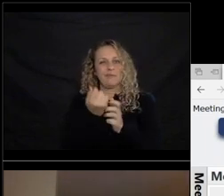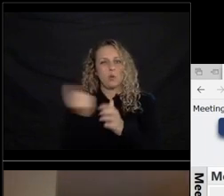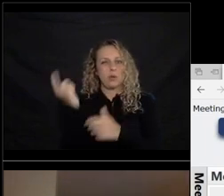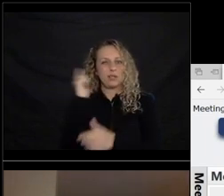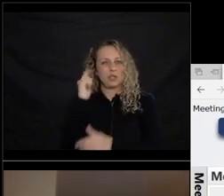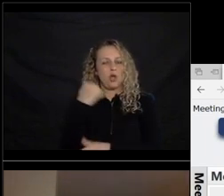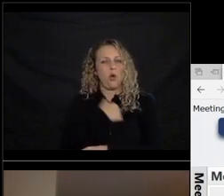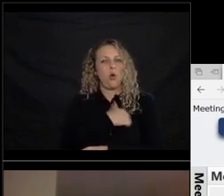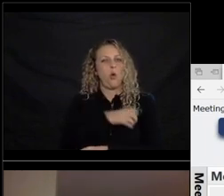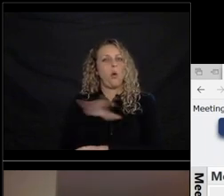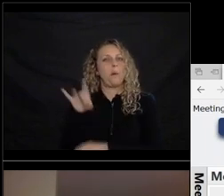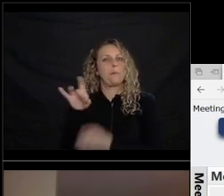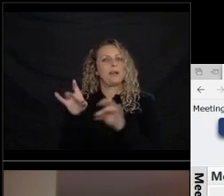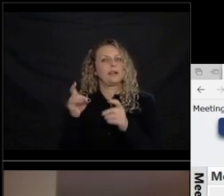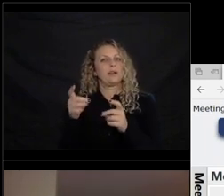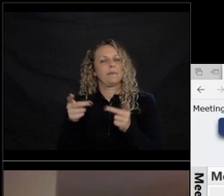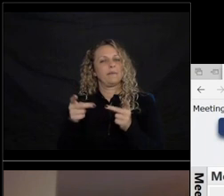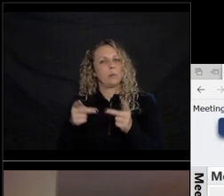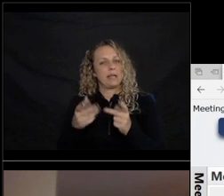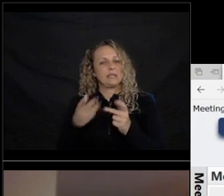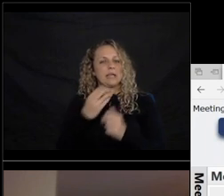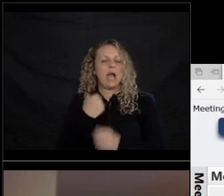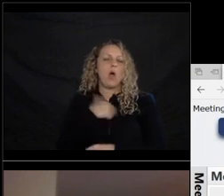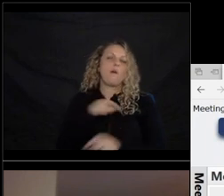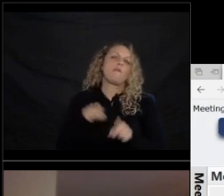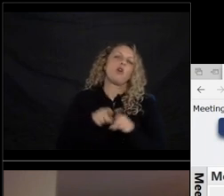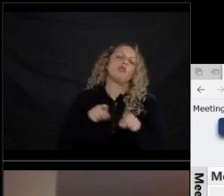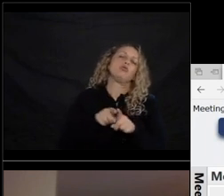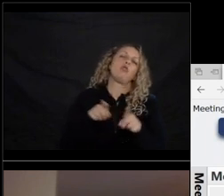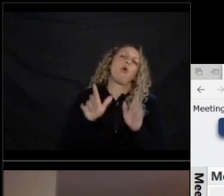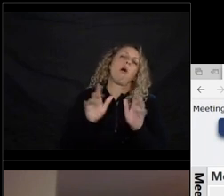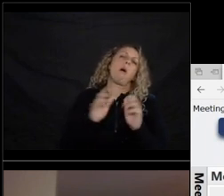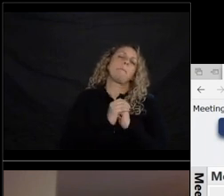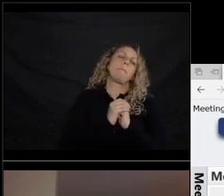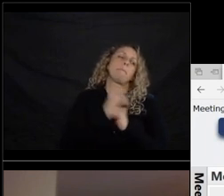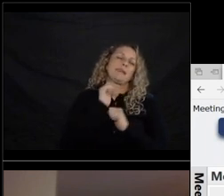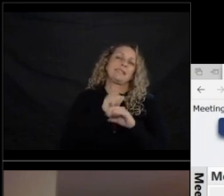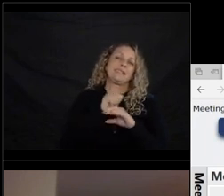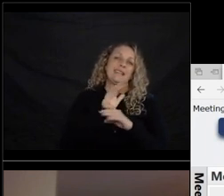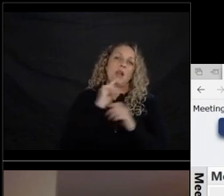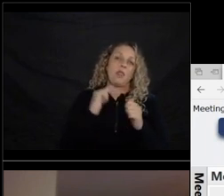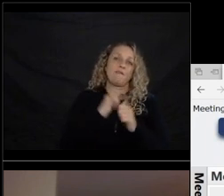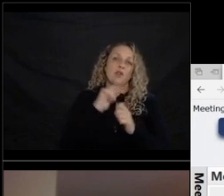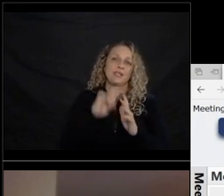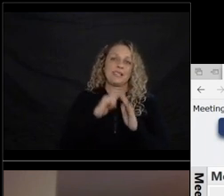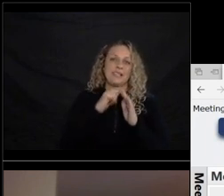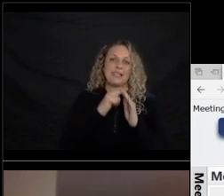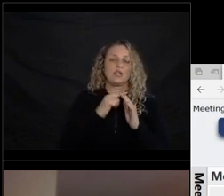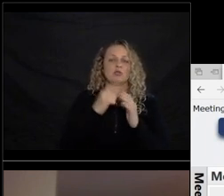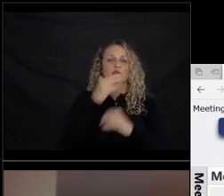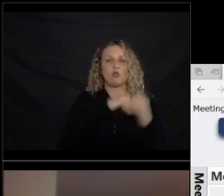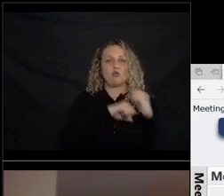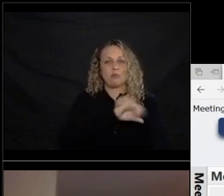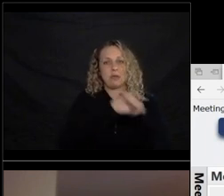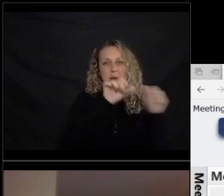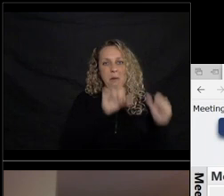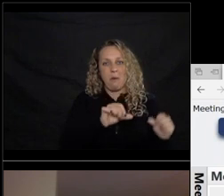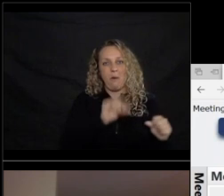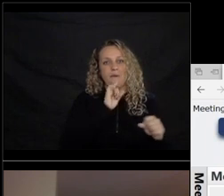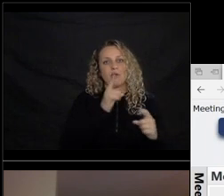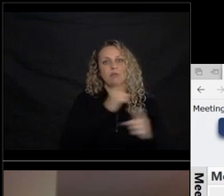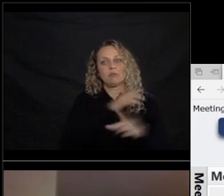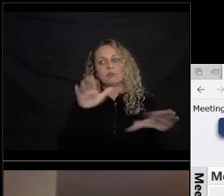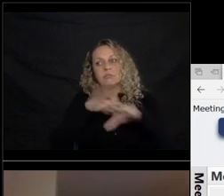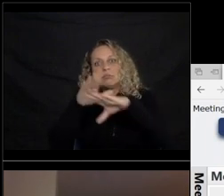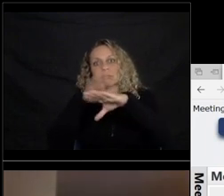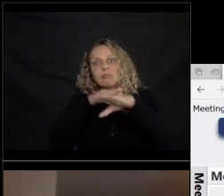gotten picked up a couple of places. We've also sent out the first initial social media post for calling all